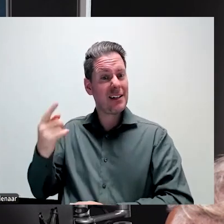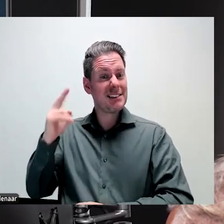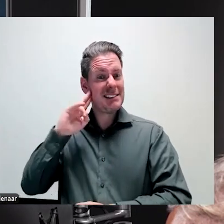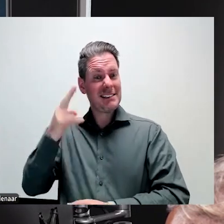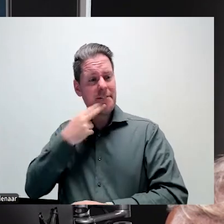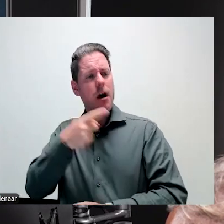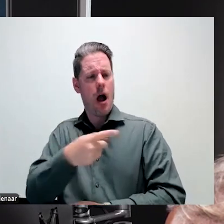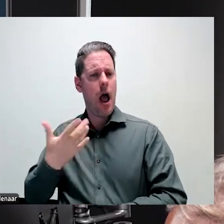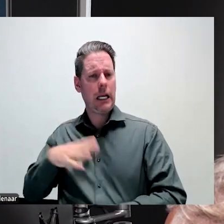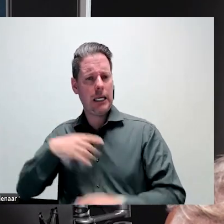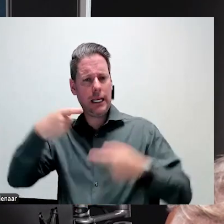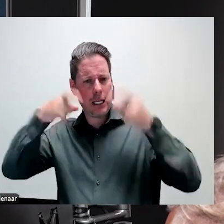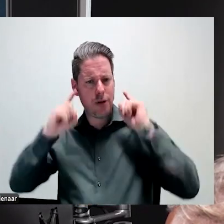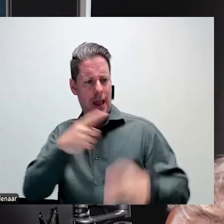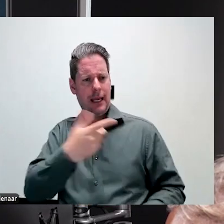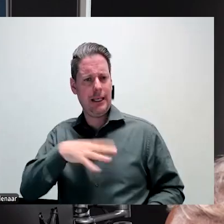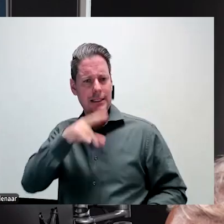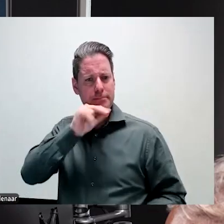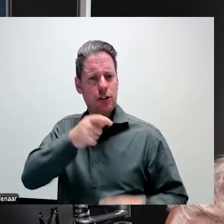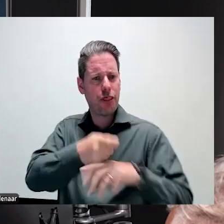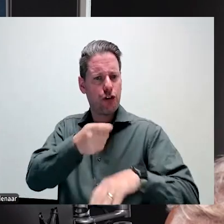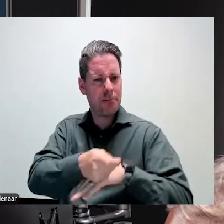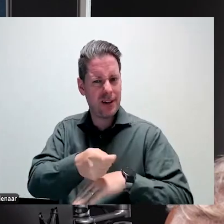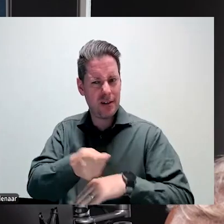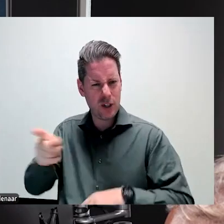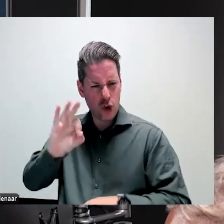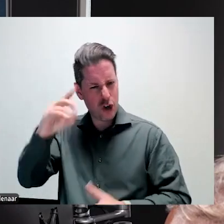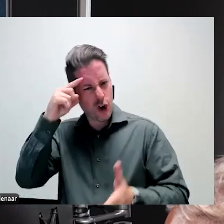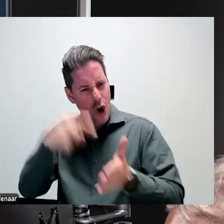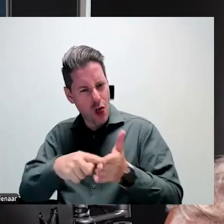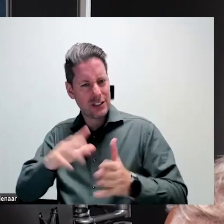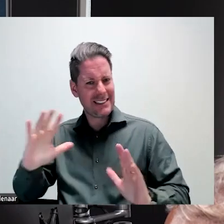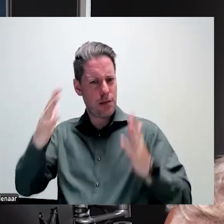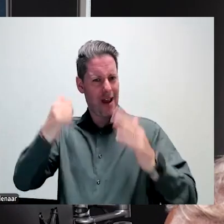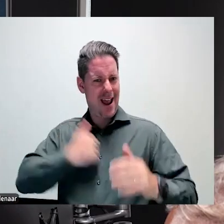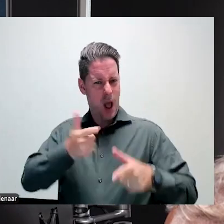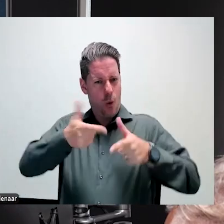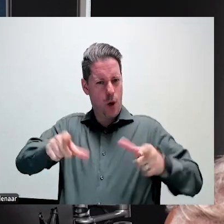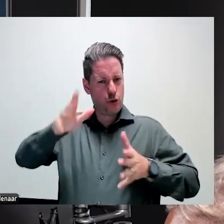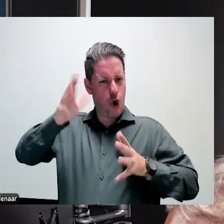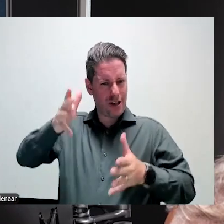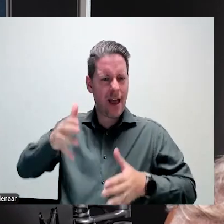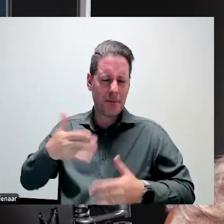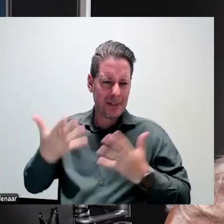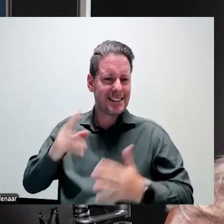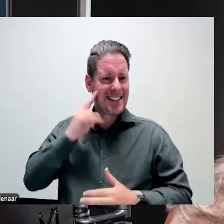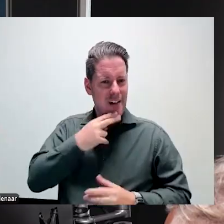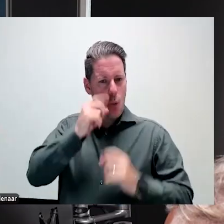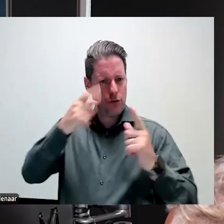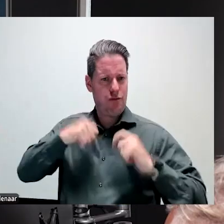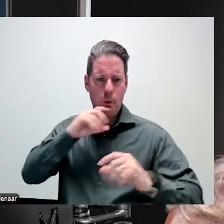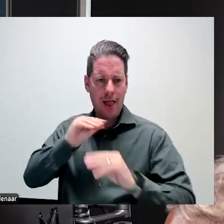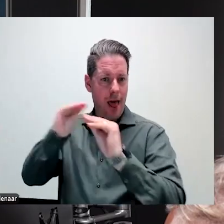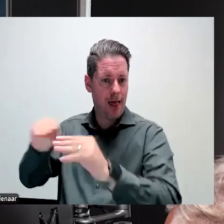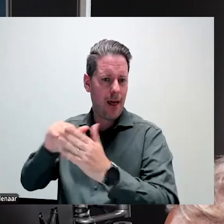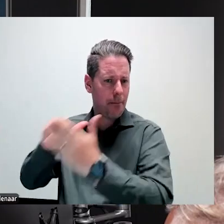not acknowledging or celebrating sign language. And so more deaf awareness will help in that aspect. I think every disability will also probably say a